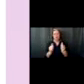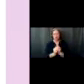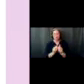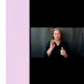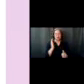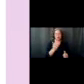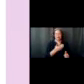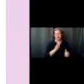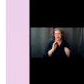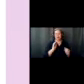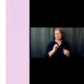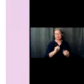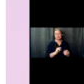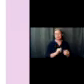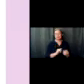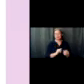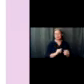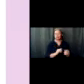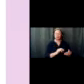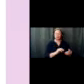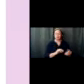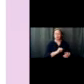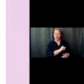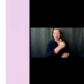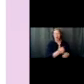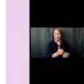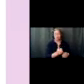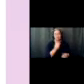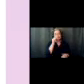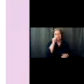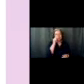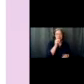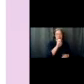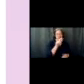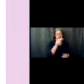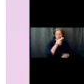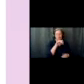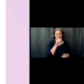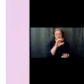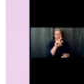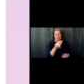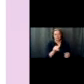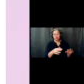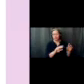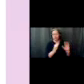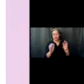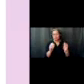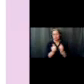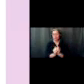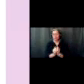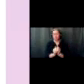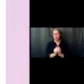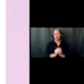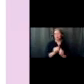fellow humans, our fellow other ethnicities, our African Americans, European Americans, and